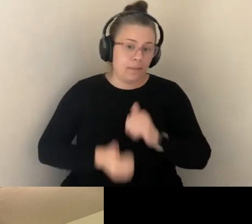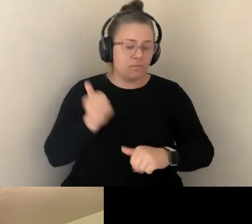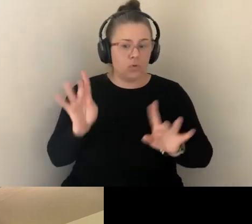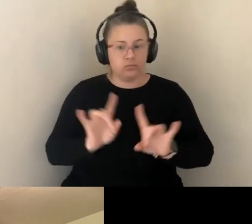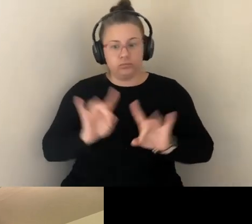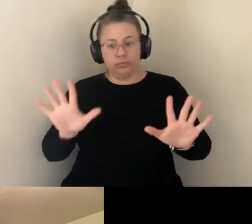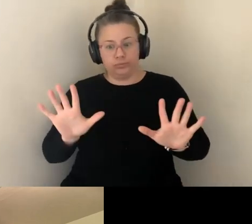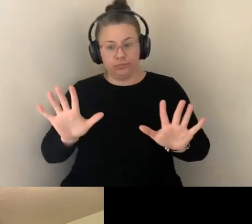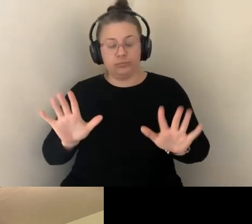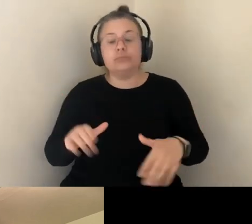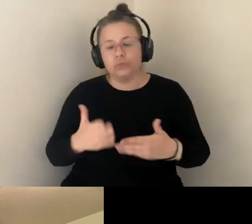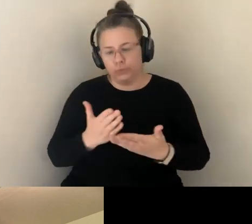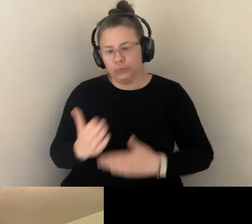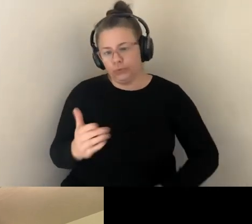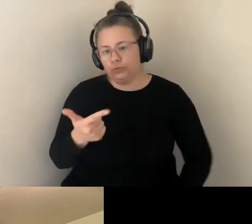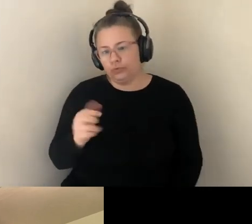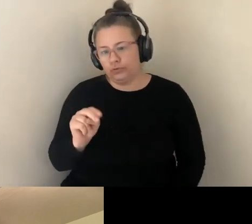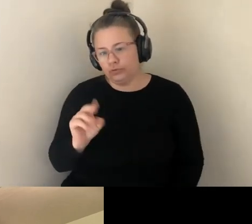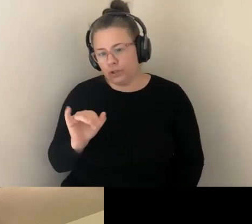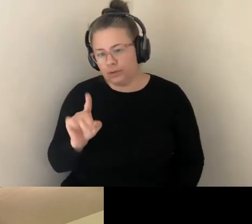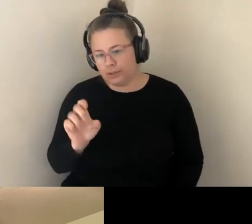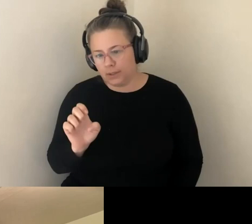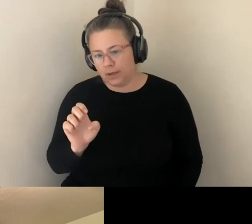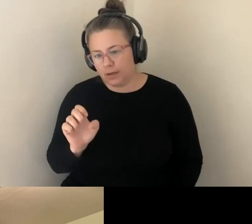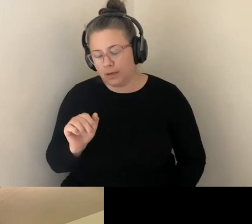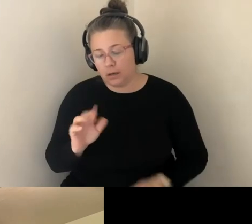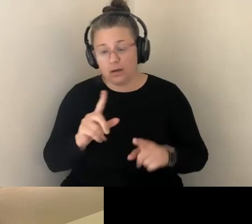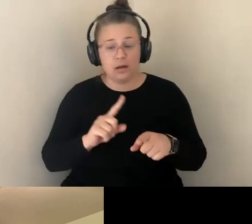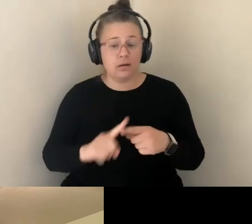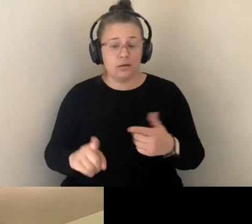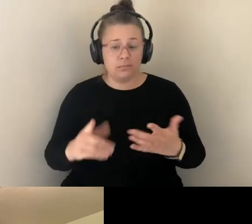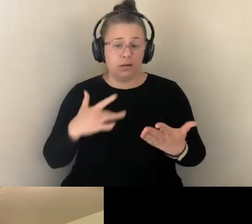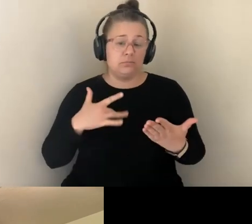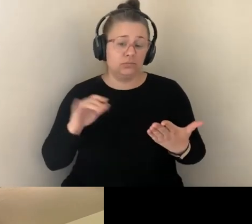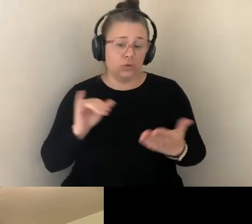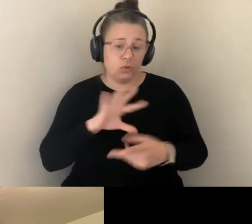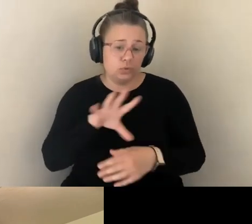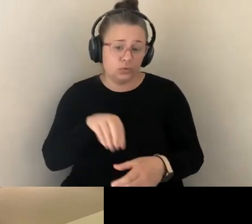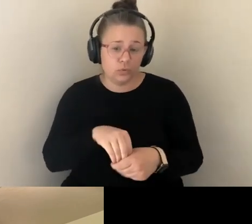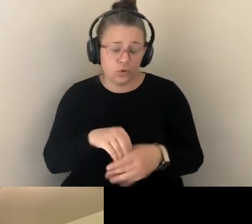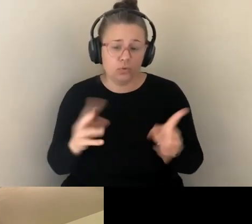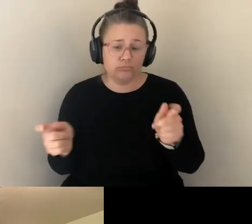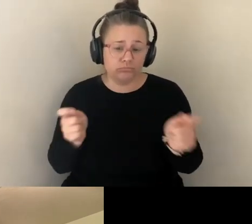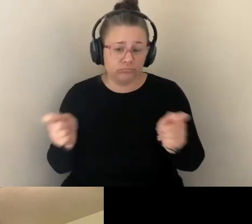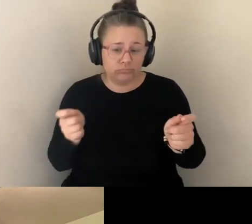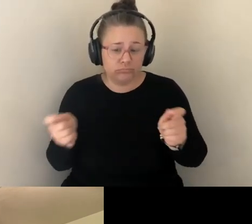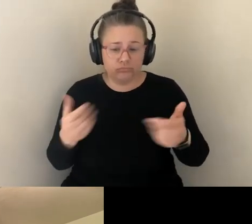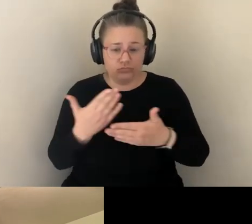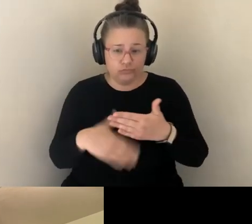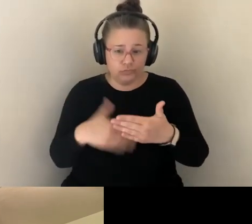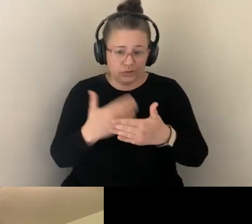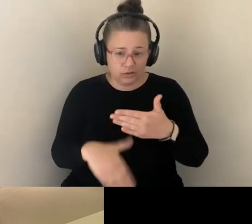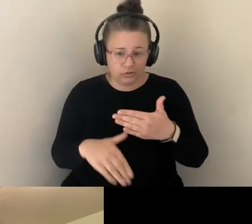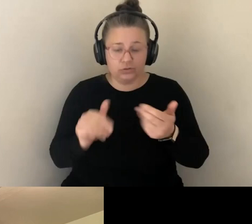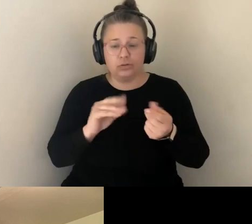of reproducing and tried to prevent dysgenic reproduction through forced sterilizations, while also promoting